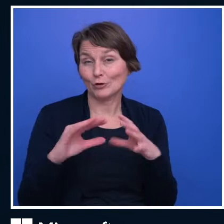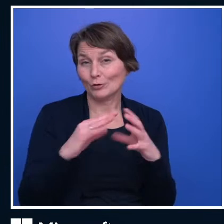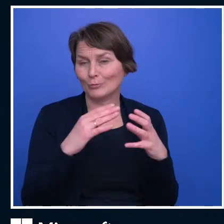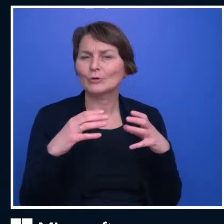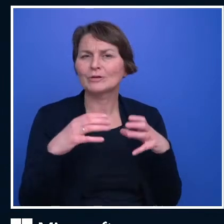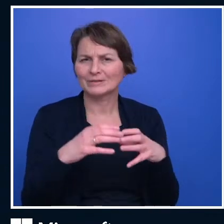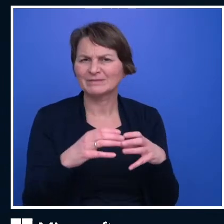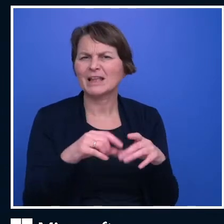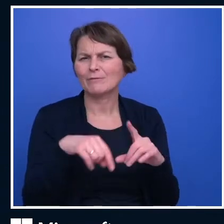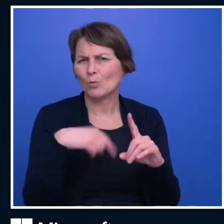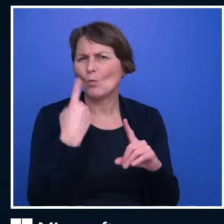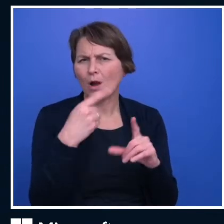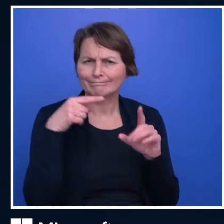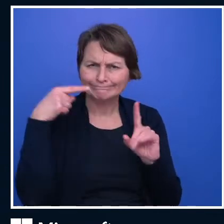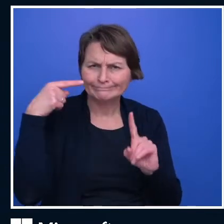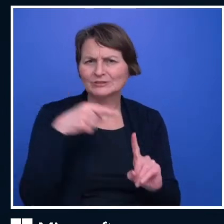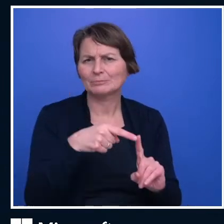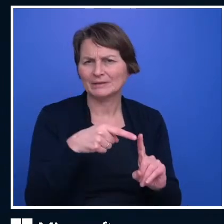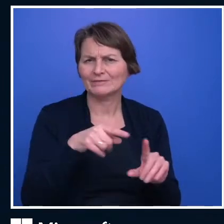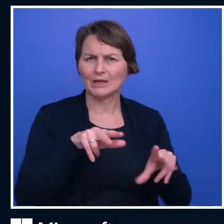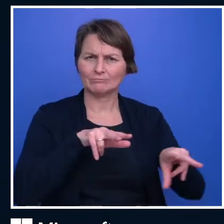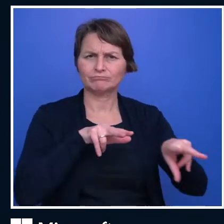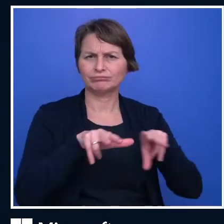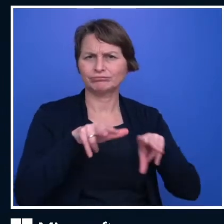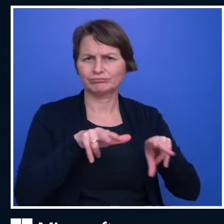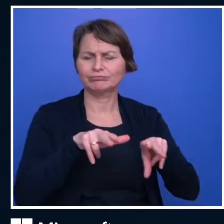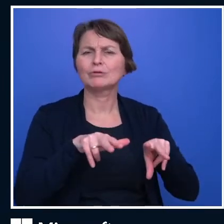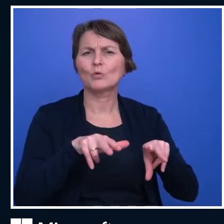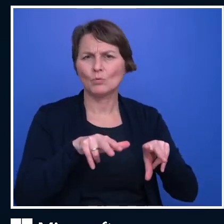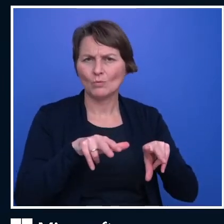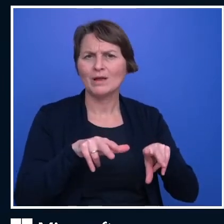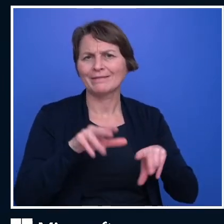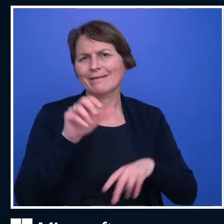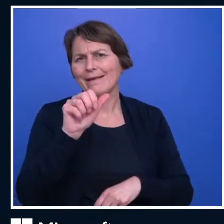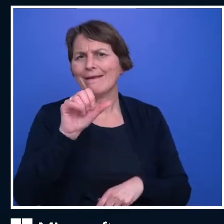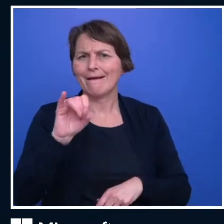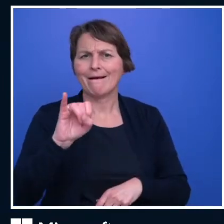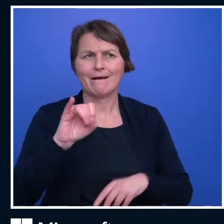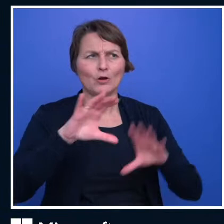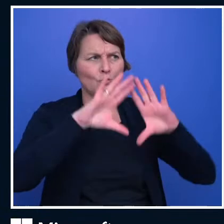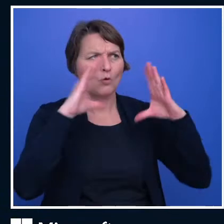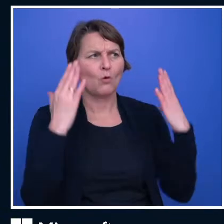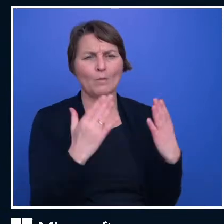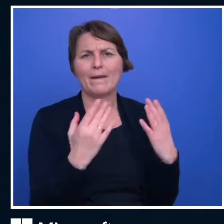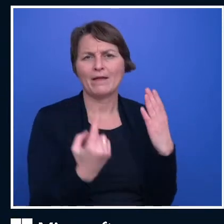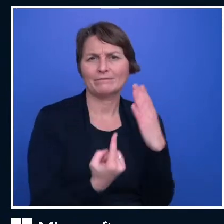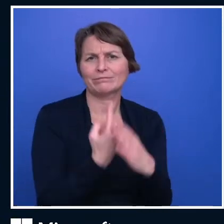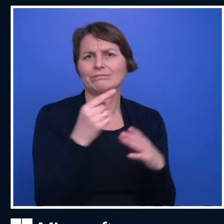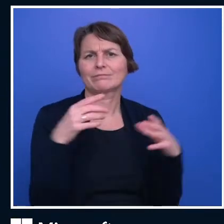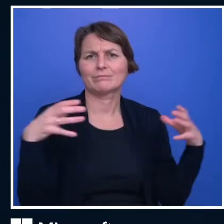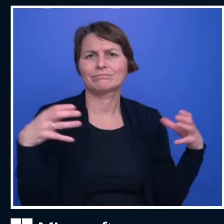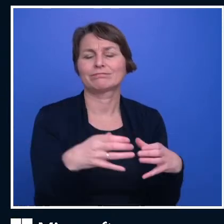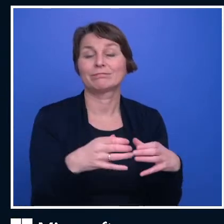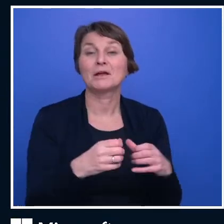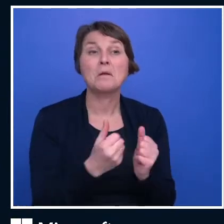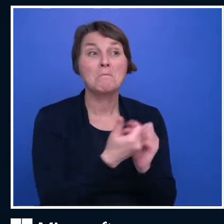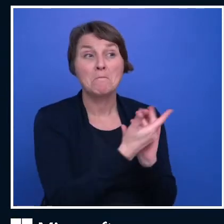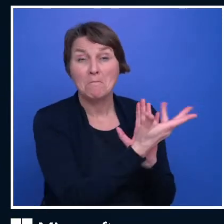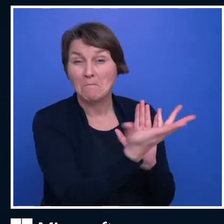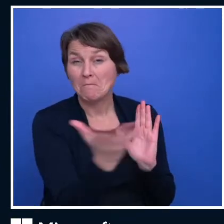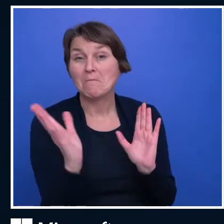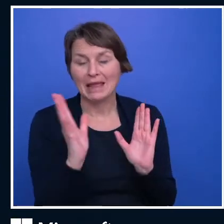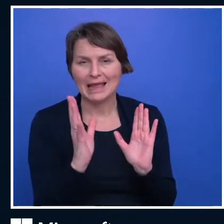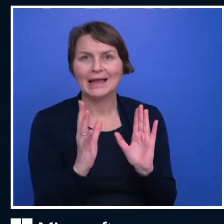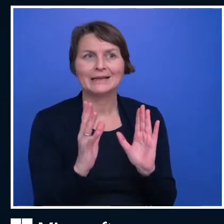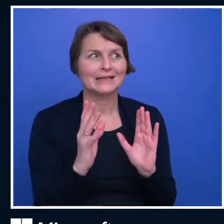League, which is organizing this with global AI community. When there's a lot of people doing a lot of things every single day in this